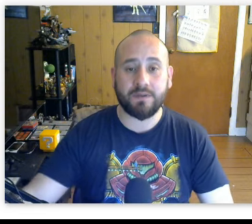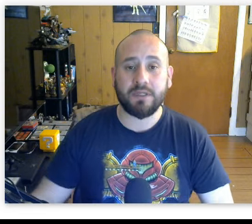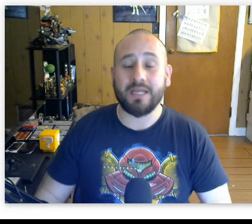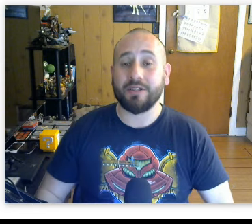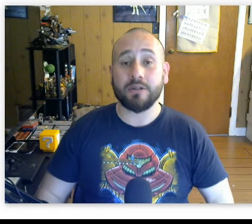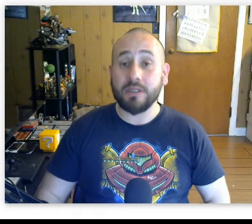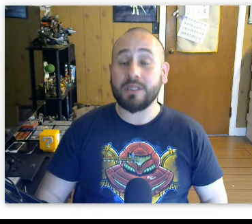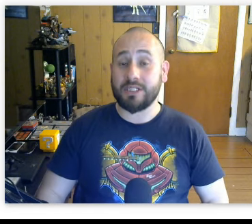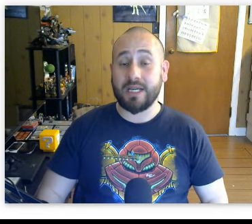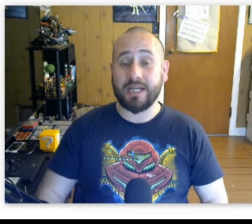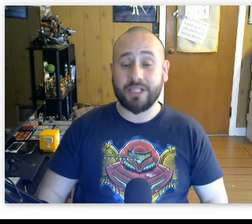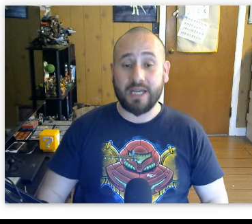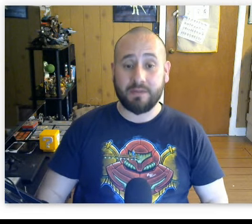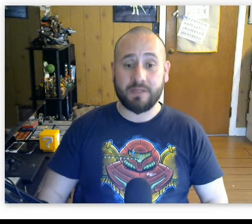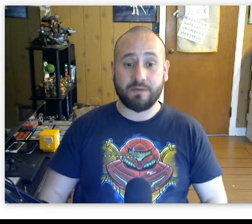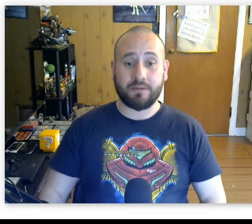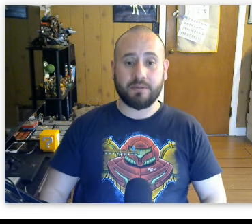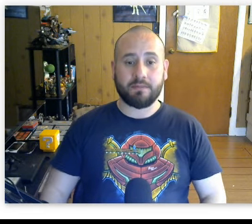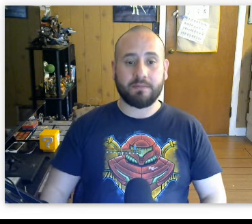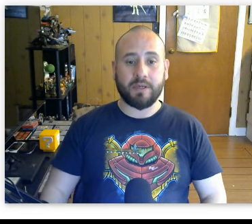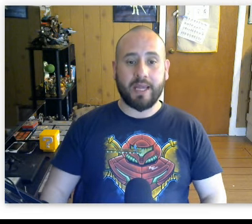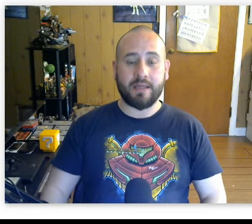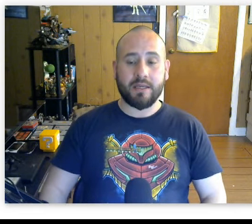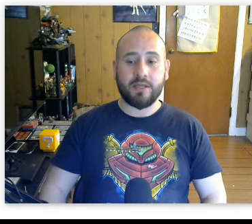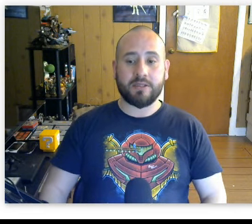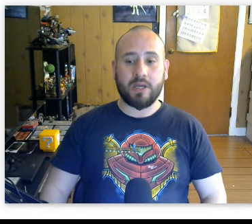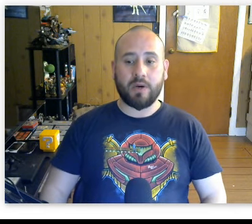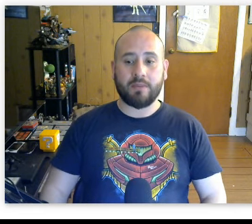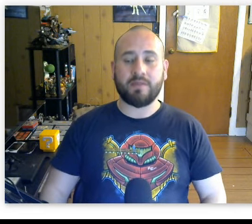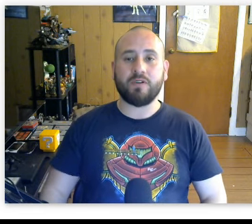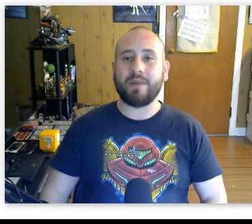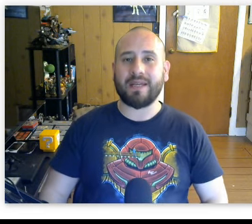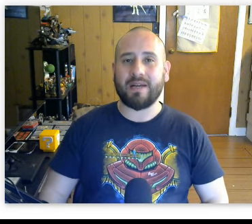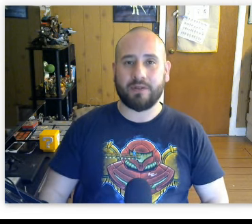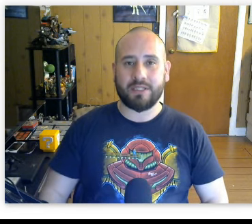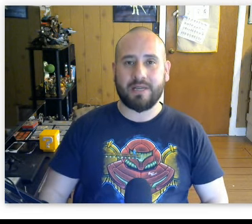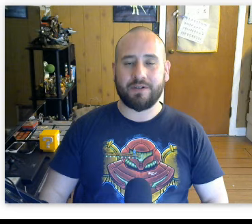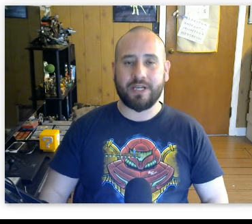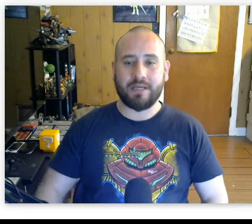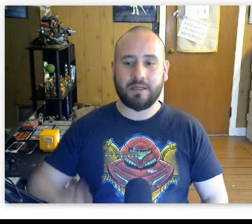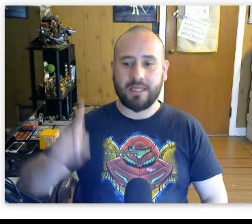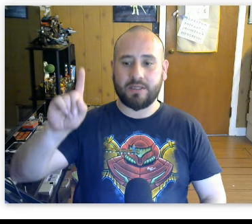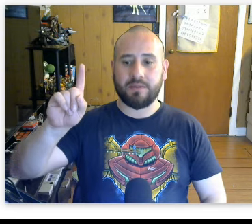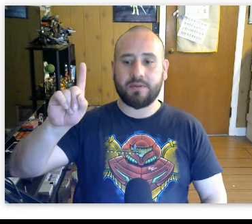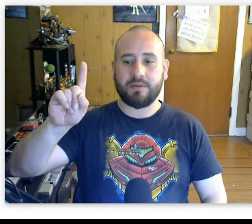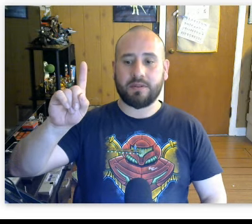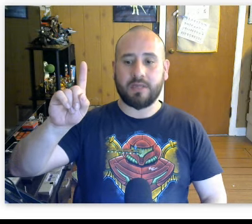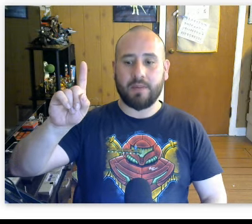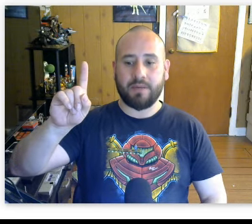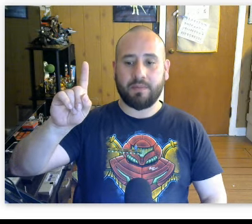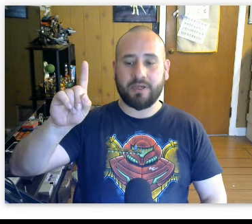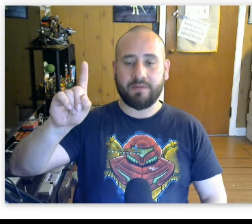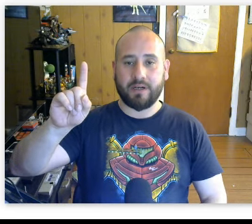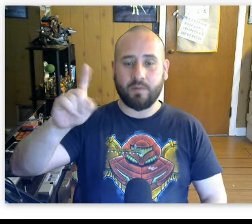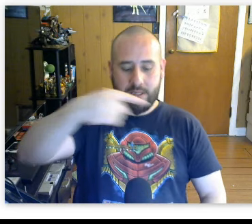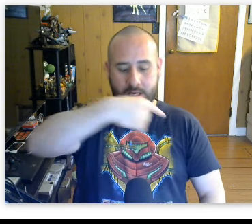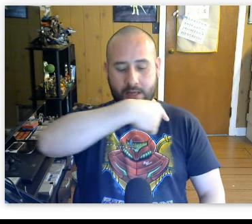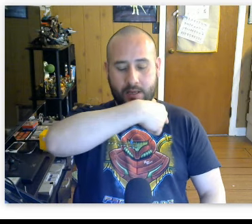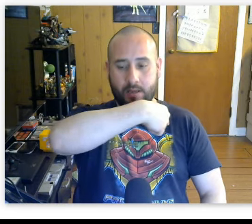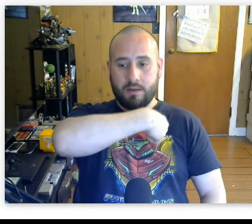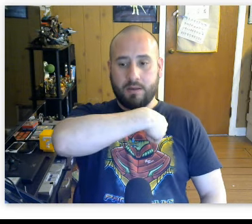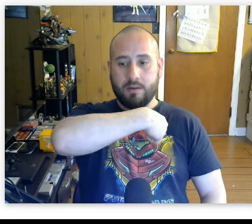Chinese food, you're literally just signing China plus food. Okay? So some of you might not have learned the sign for China. It's a dominant pointer finger